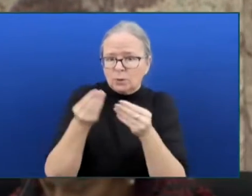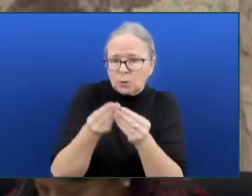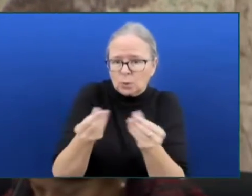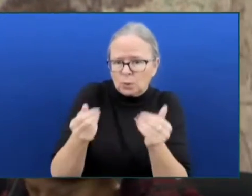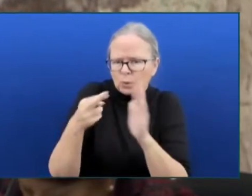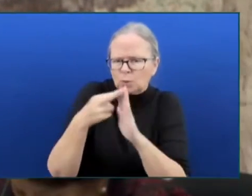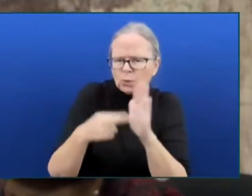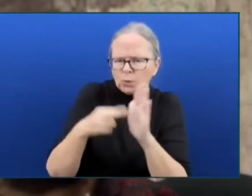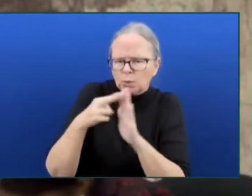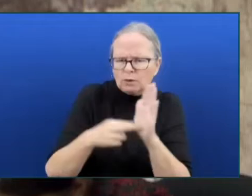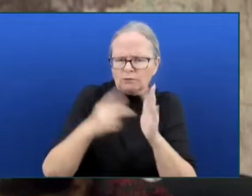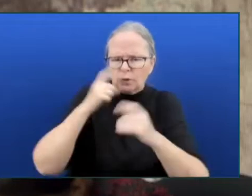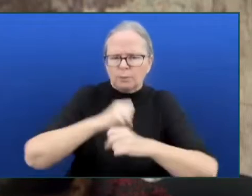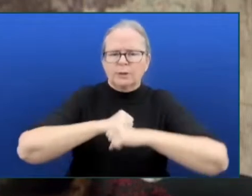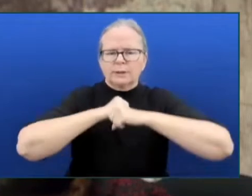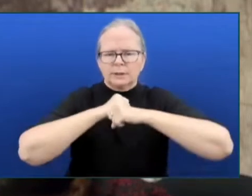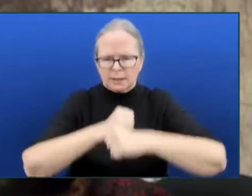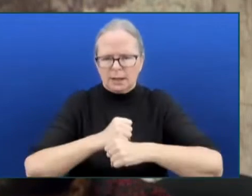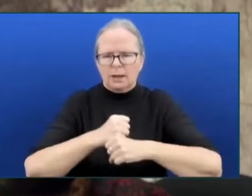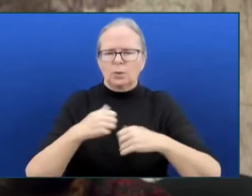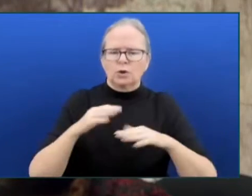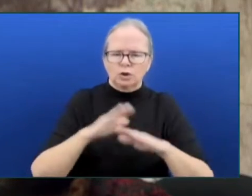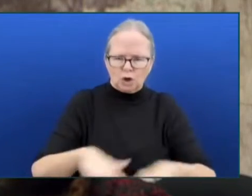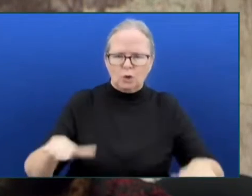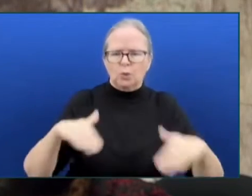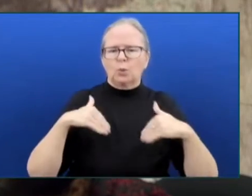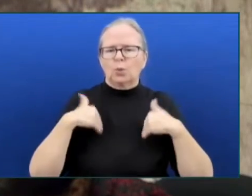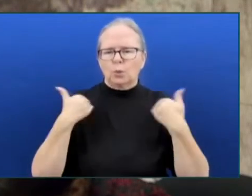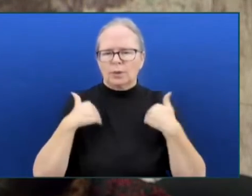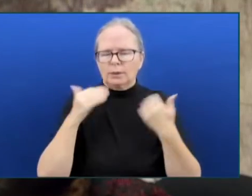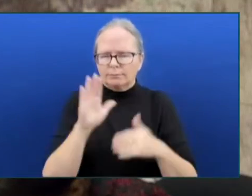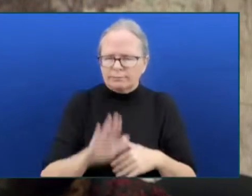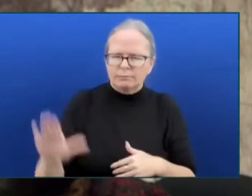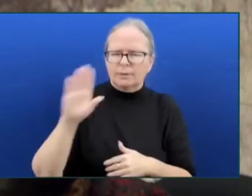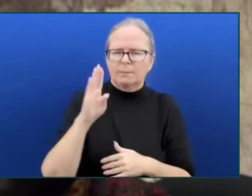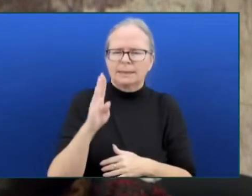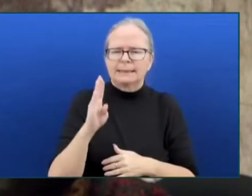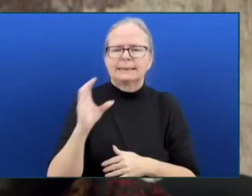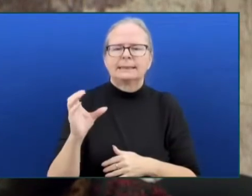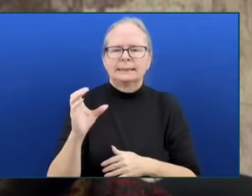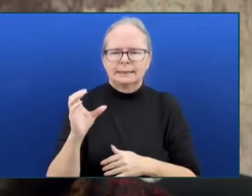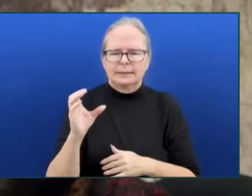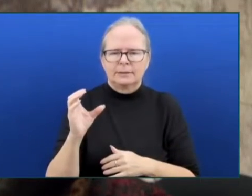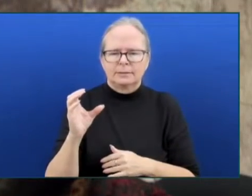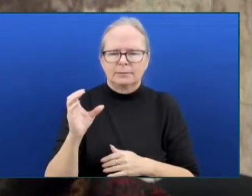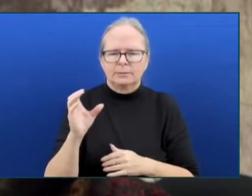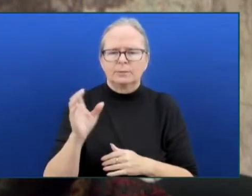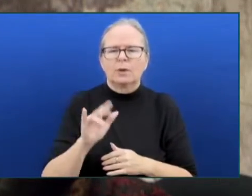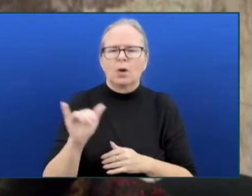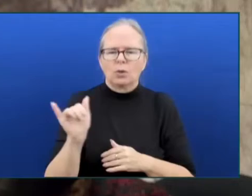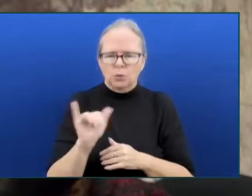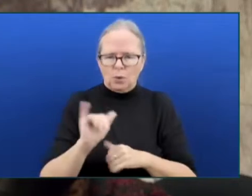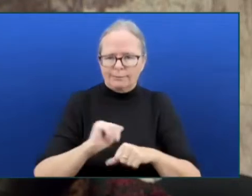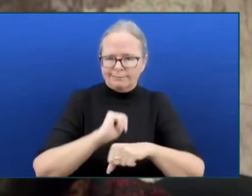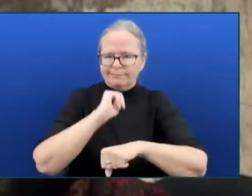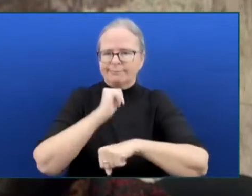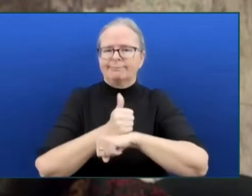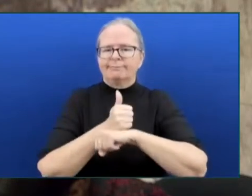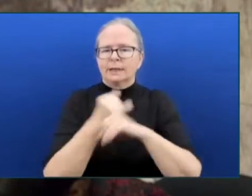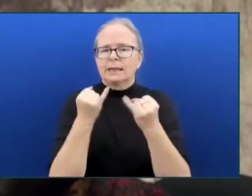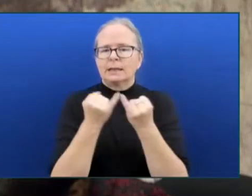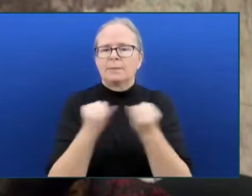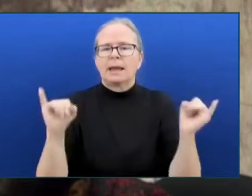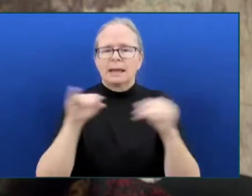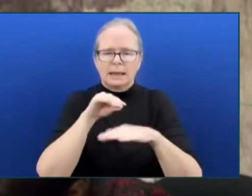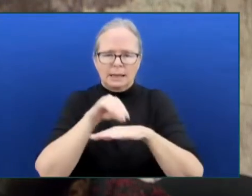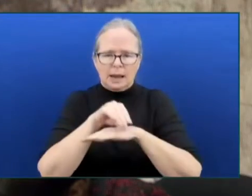youth around the whole of the province. We're also bringing in an independent consultant to review the measures that we